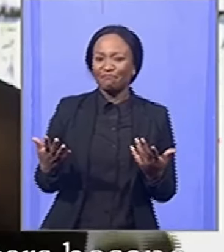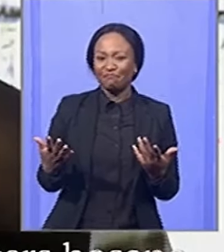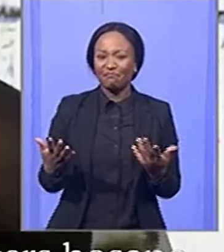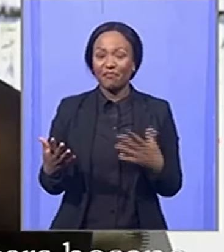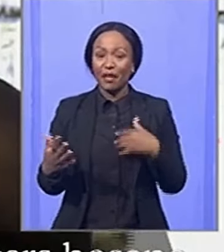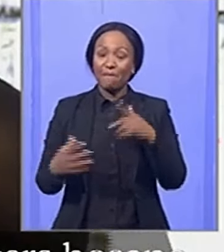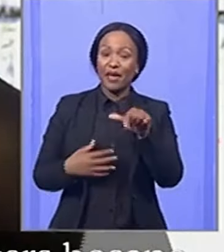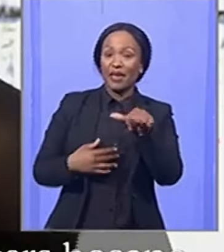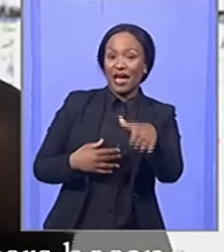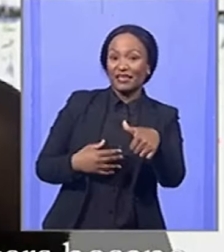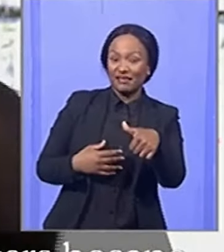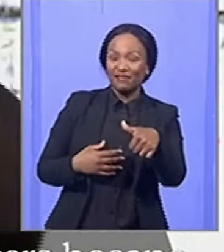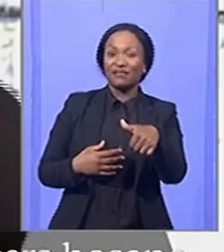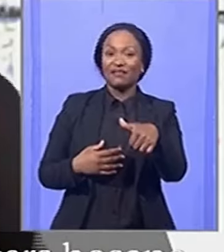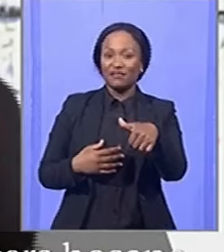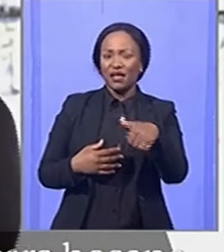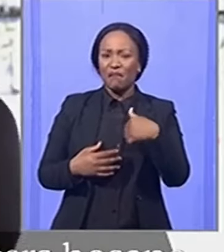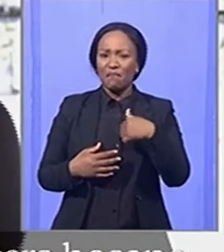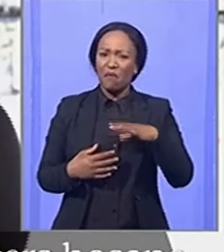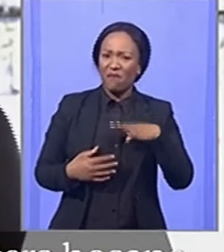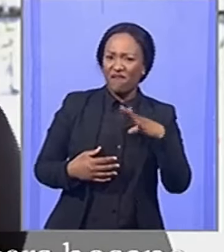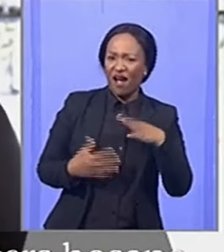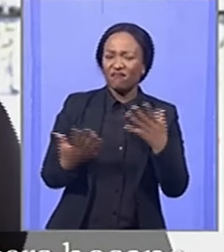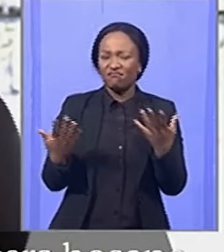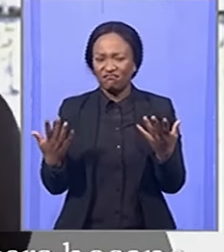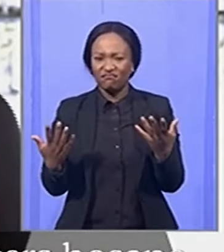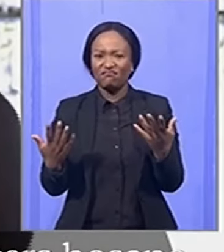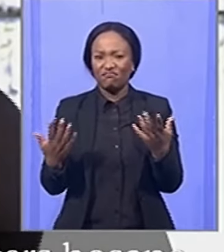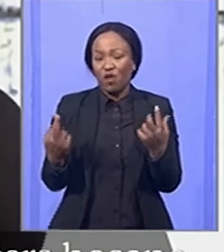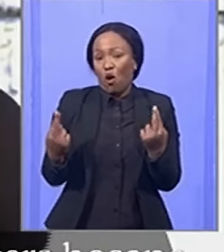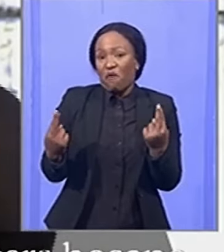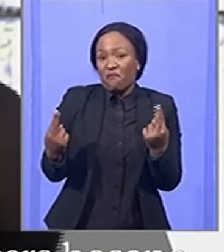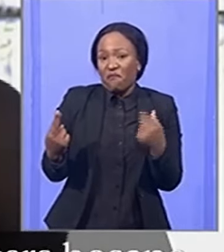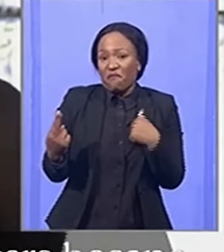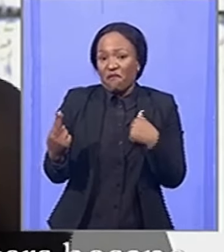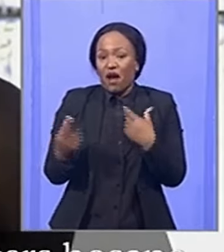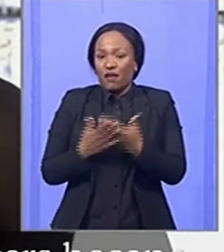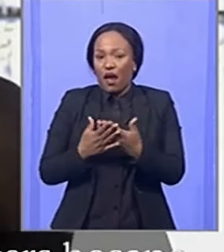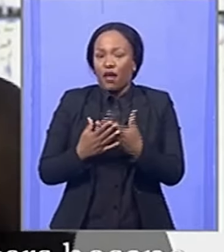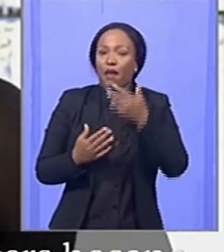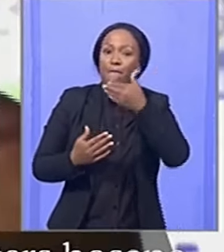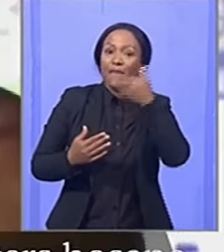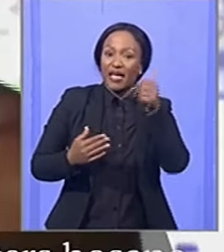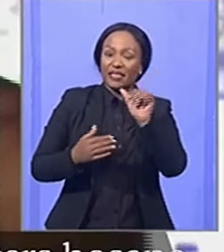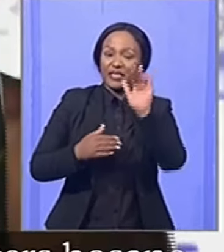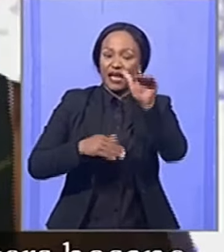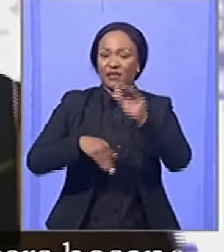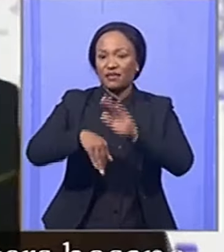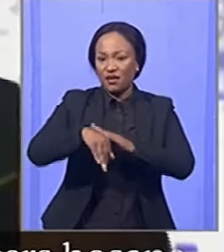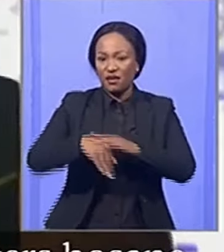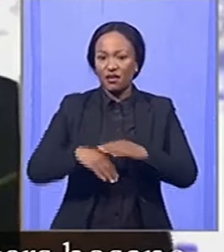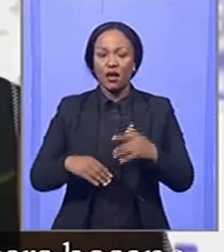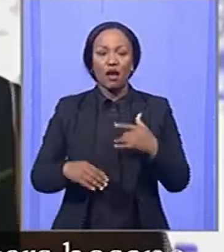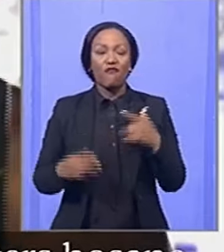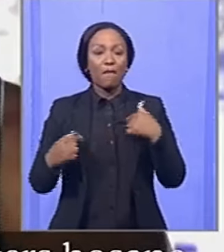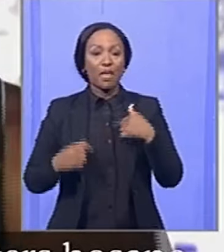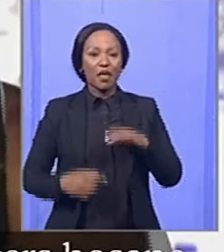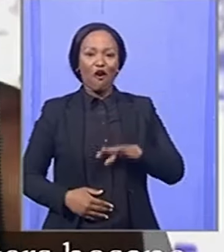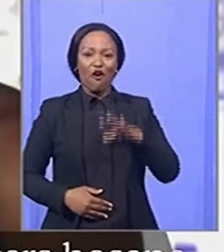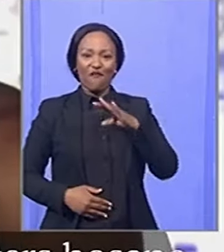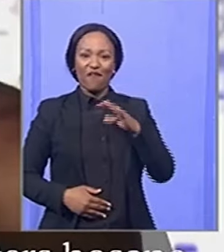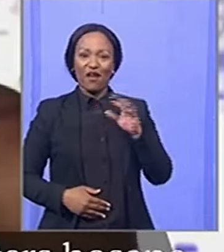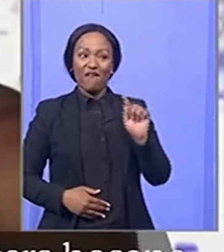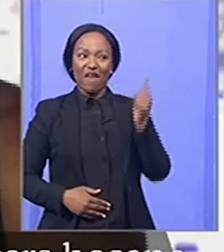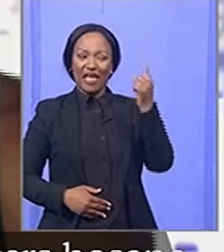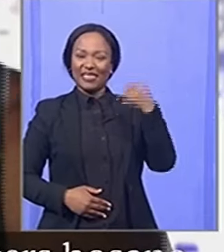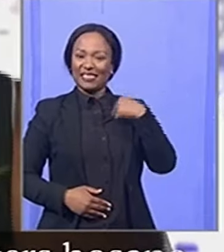the next race I'll be fine and the nerves will be out, and so hopefully I can do my best at that time. Just to get that confidence booster. This is my